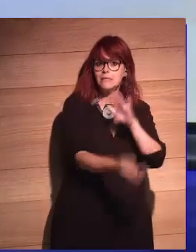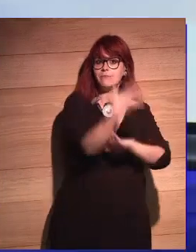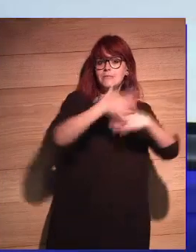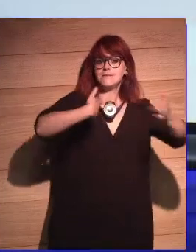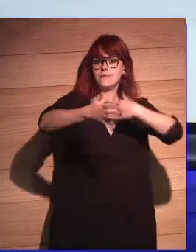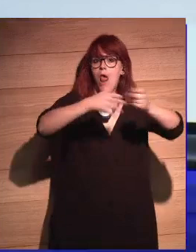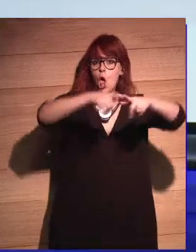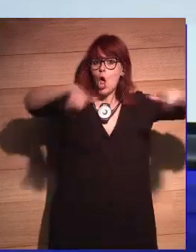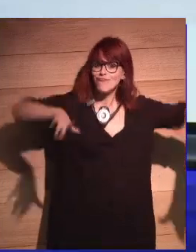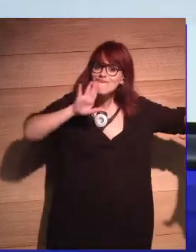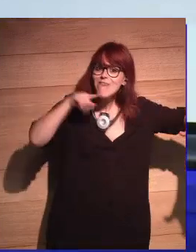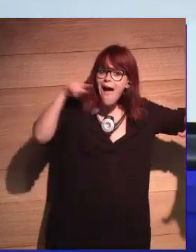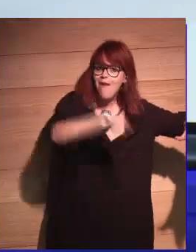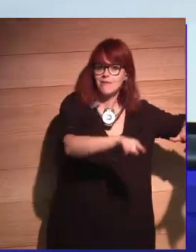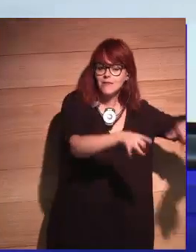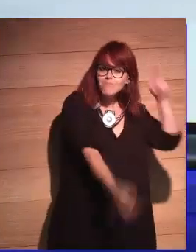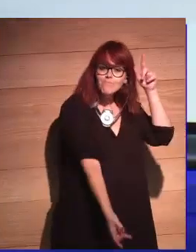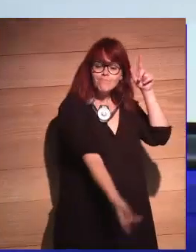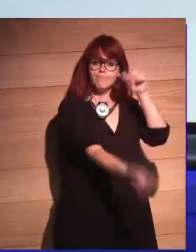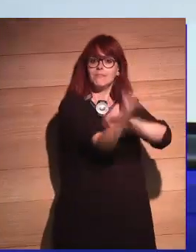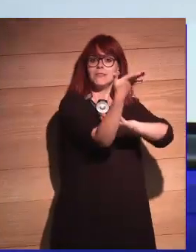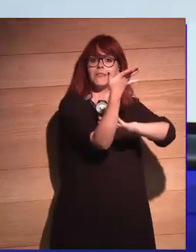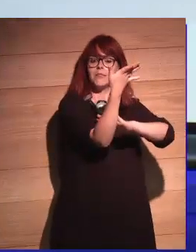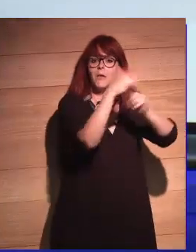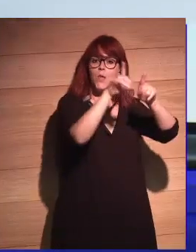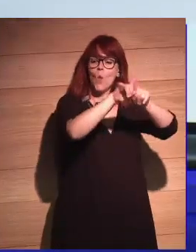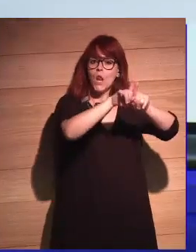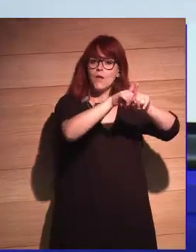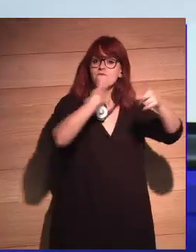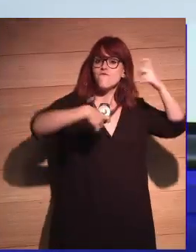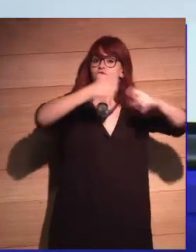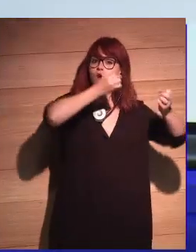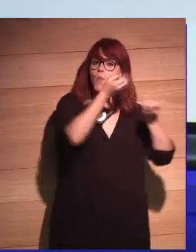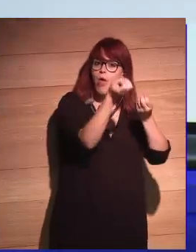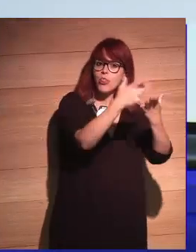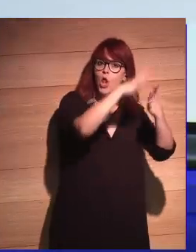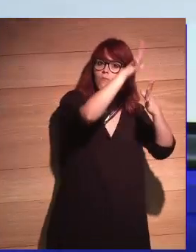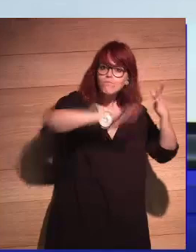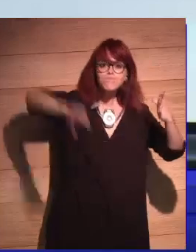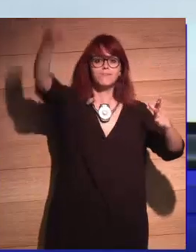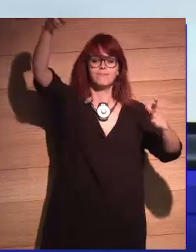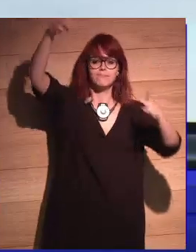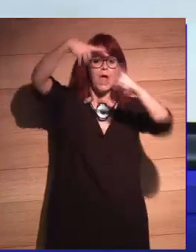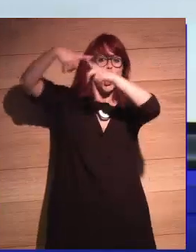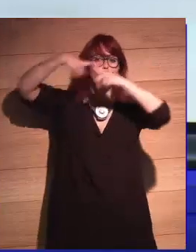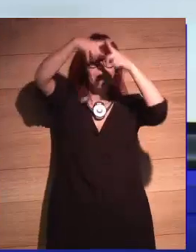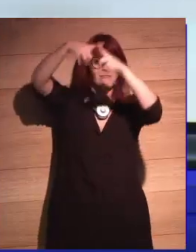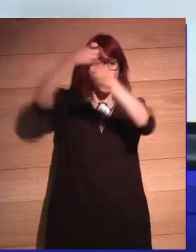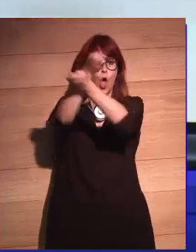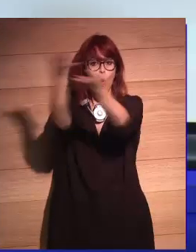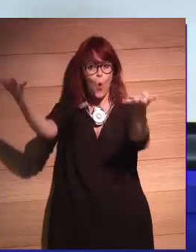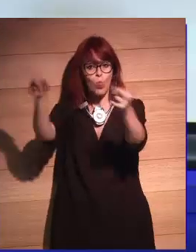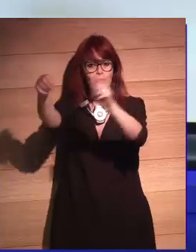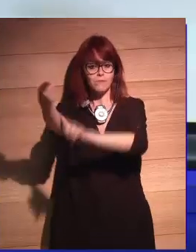then suddenly it has to go to somewhere else, gets shared with them, then sent back to us. That